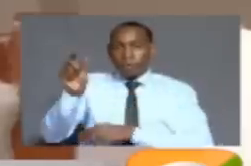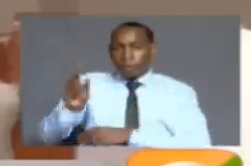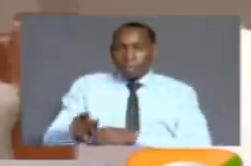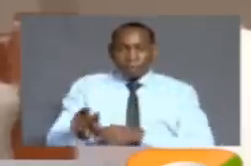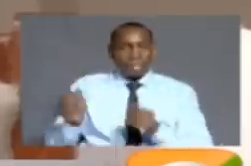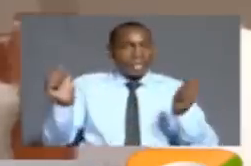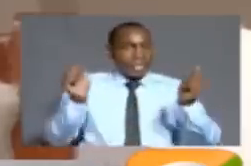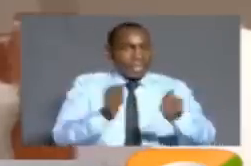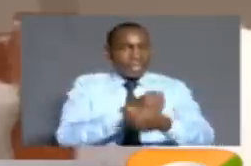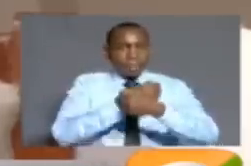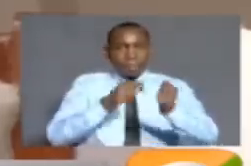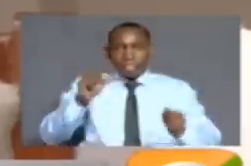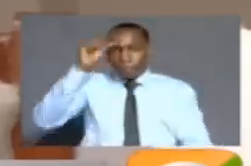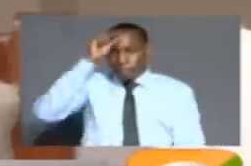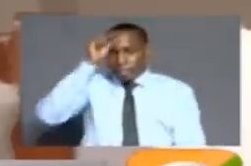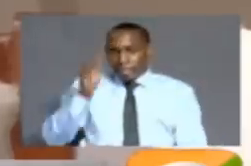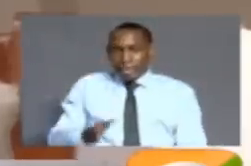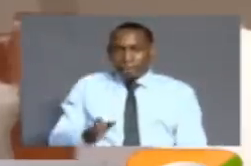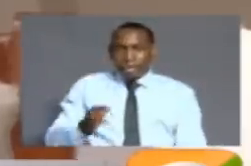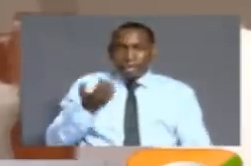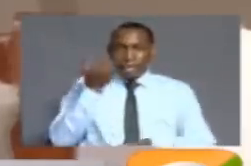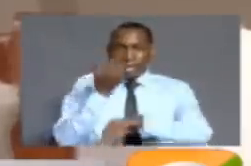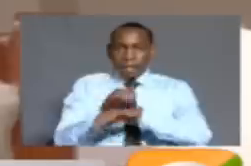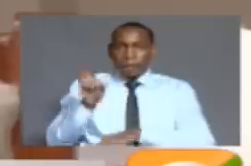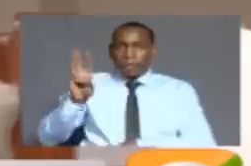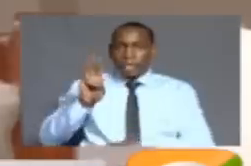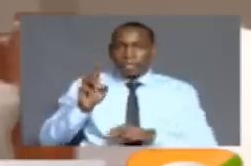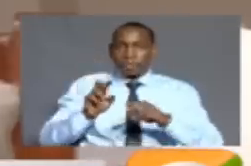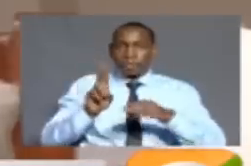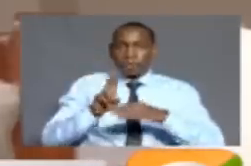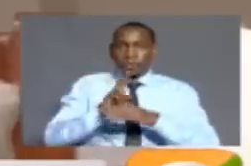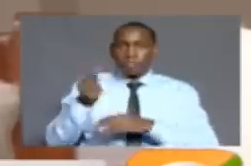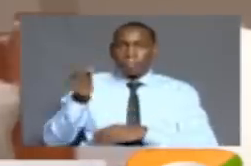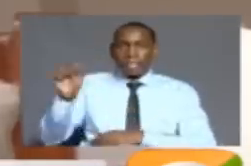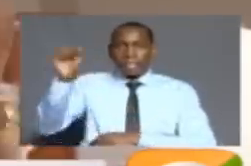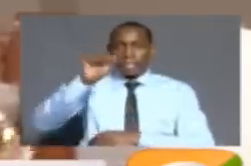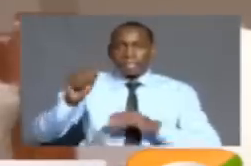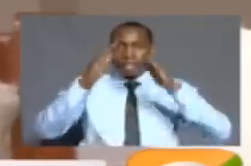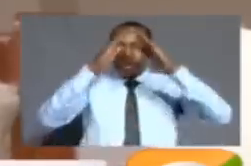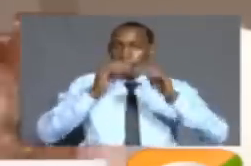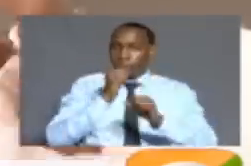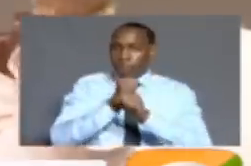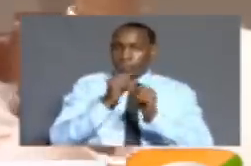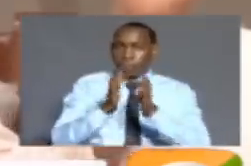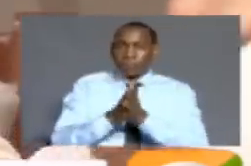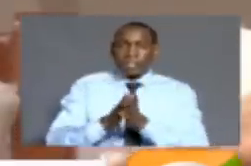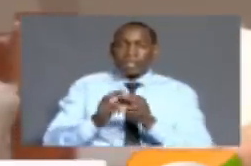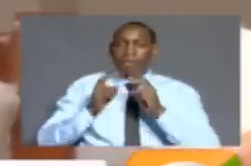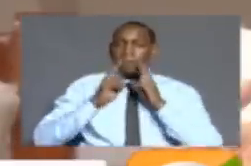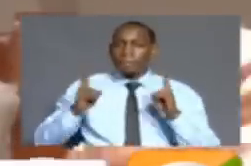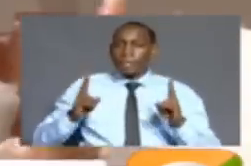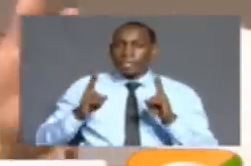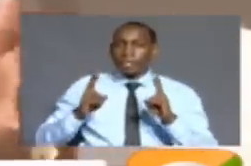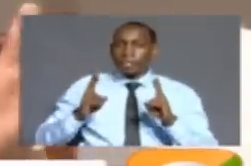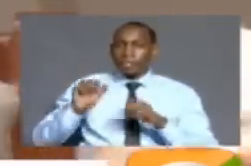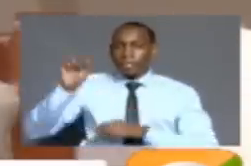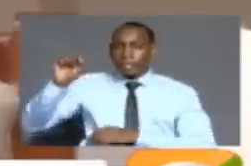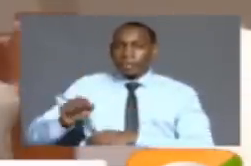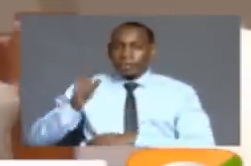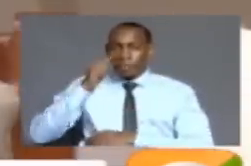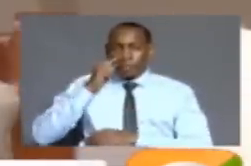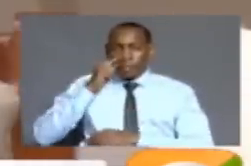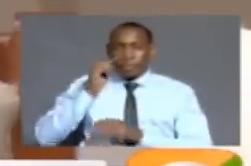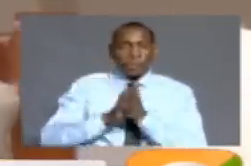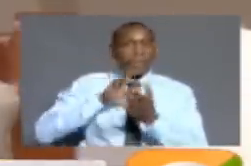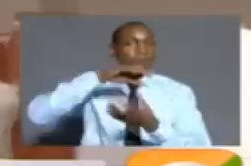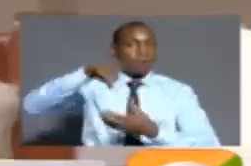way that Governor Waititu could have spent money for state house functions or spent money for peace in South Sudan or that kind of madness